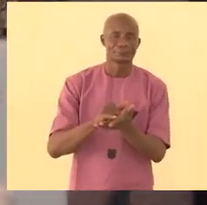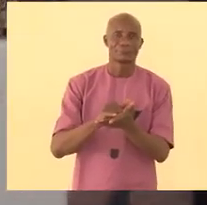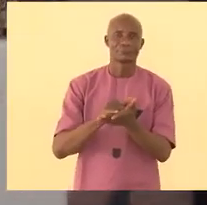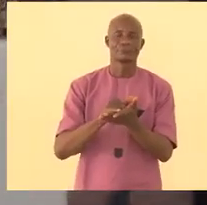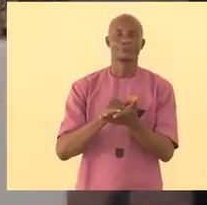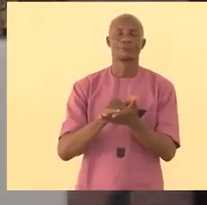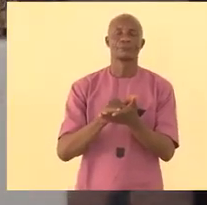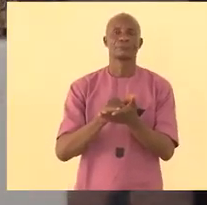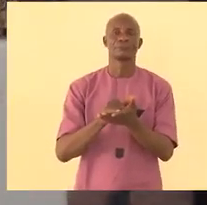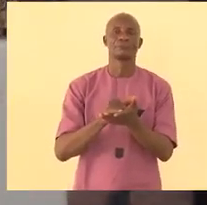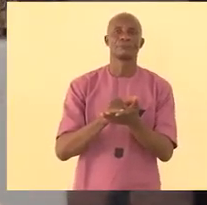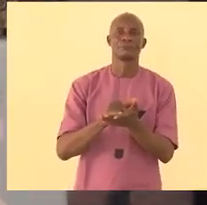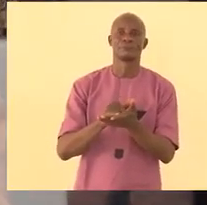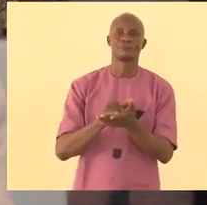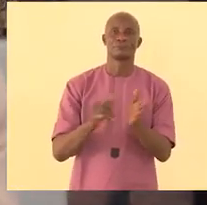Also, that